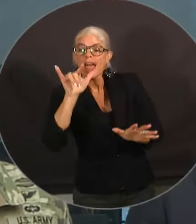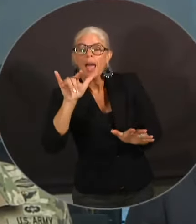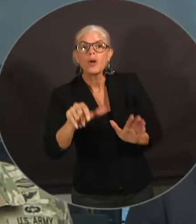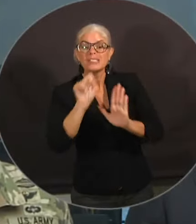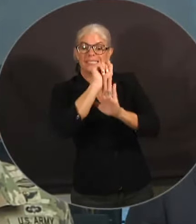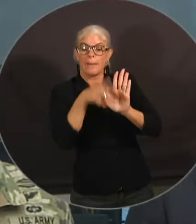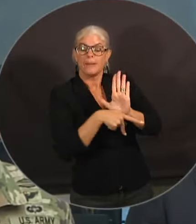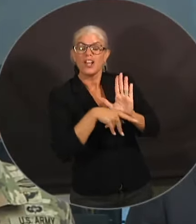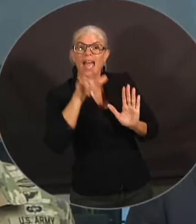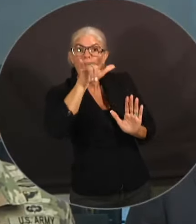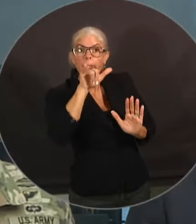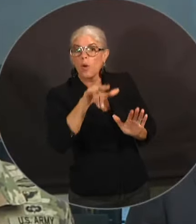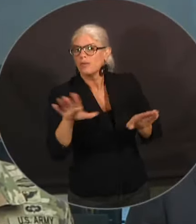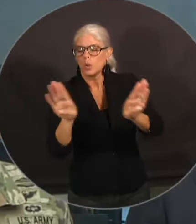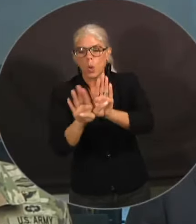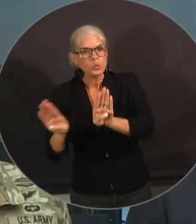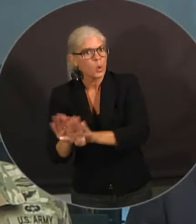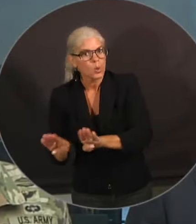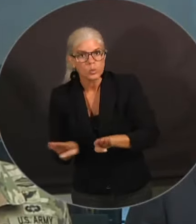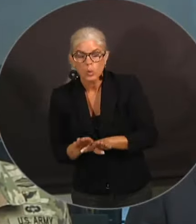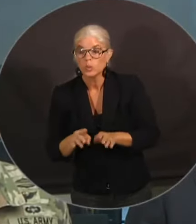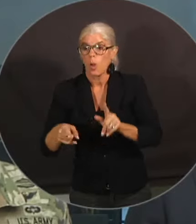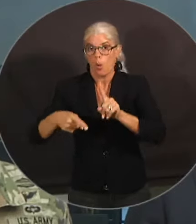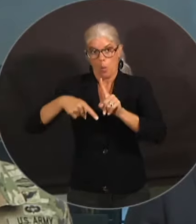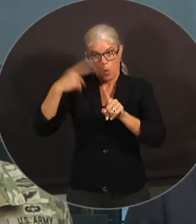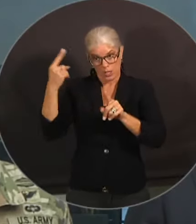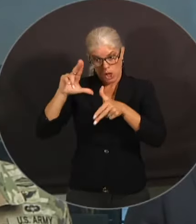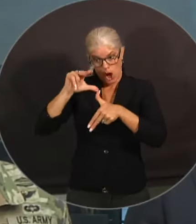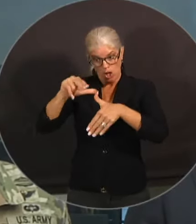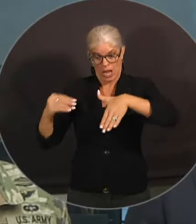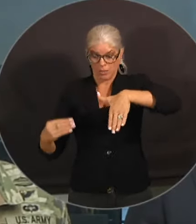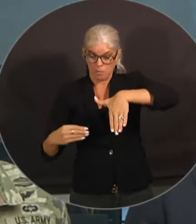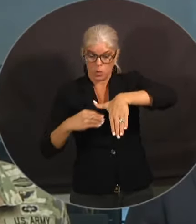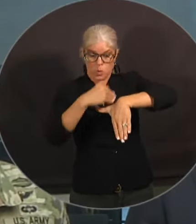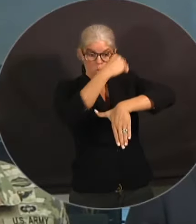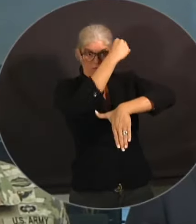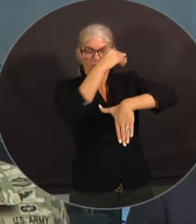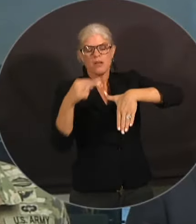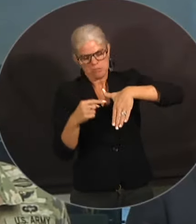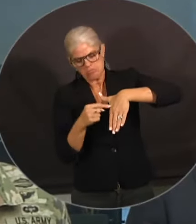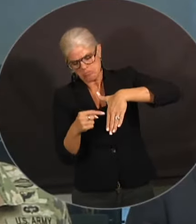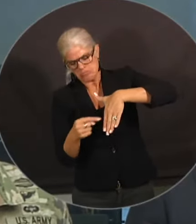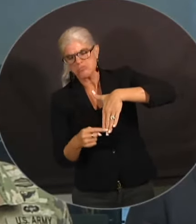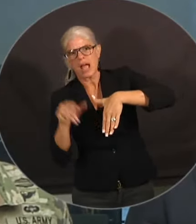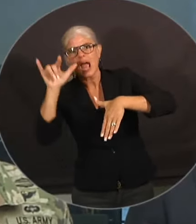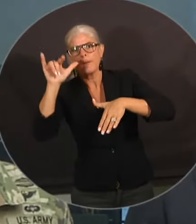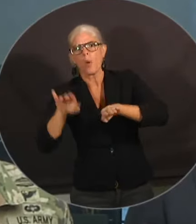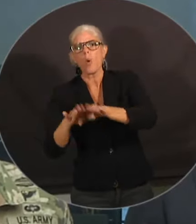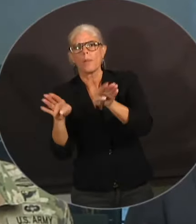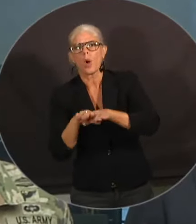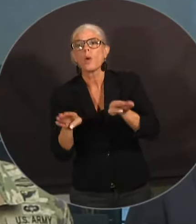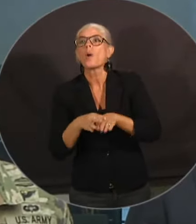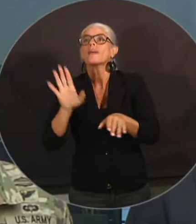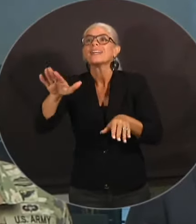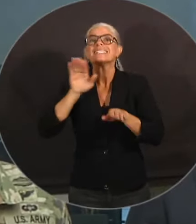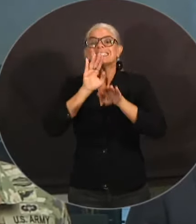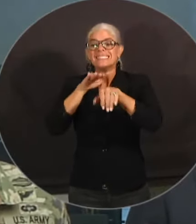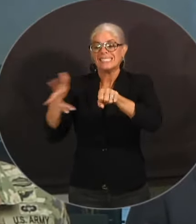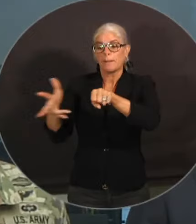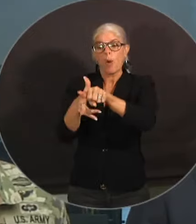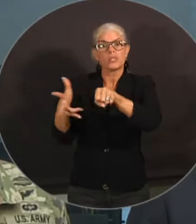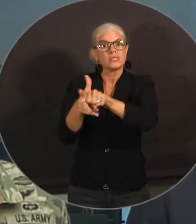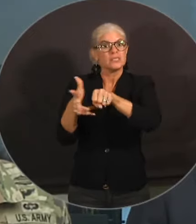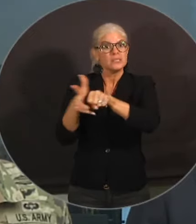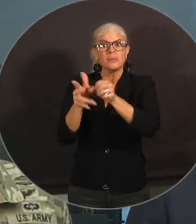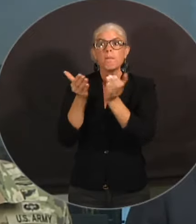as possible after the storm passes through. We have several seaports right now that have closed waterside along the coast, just preparing